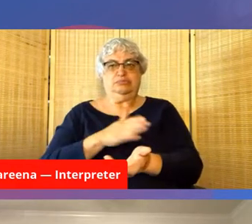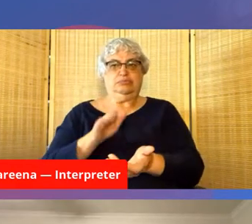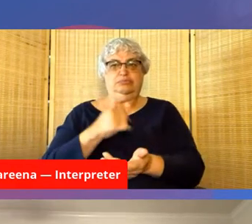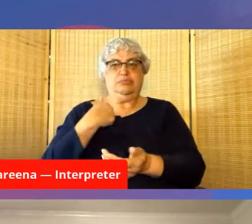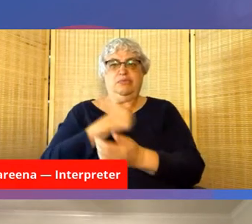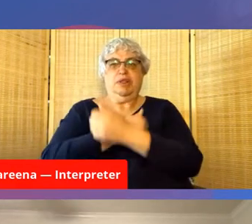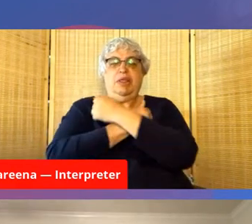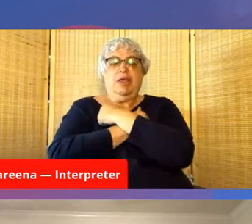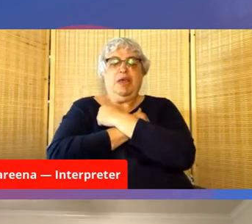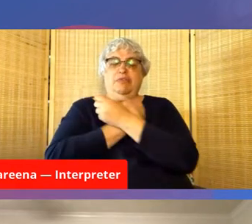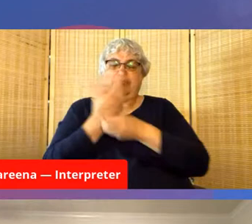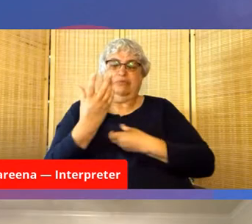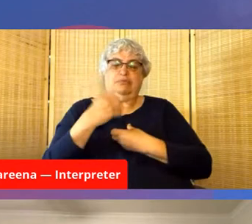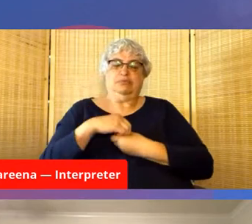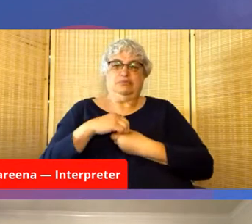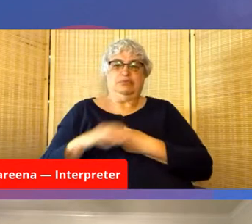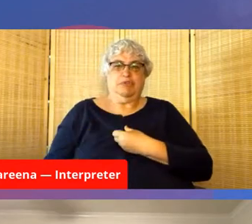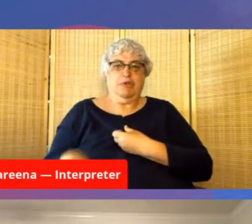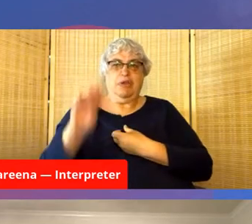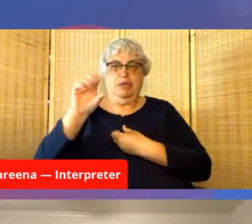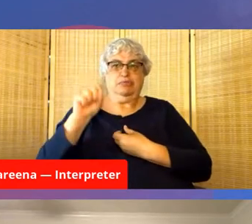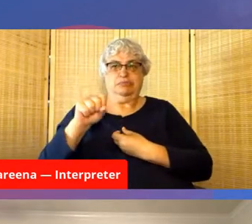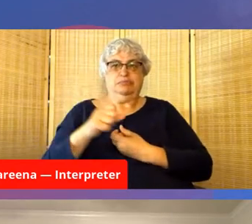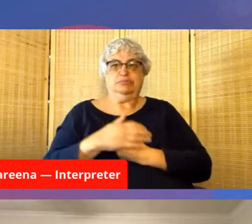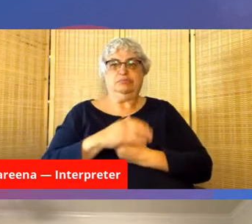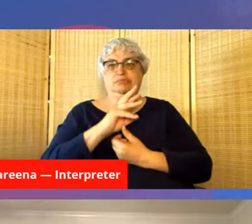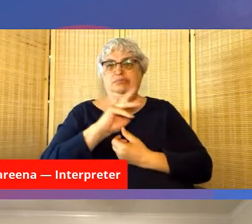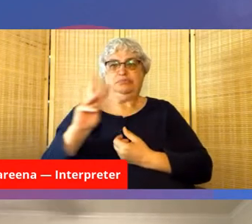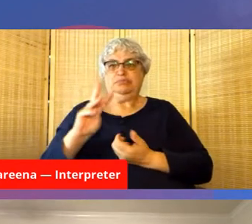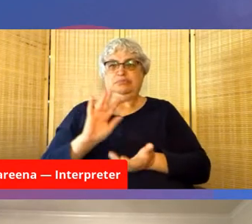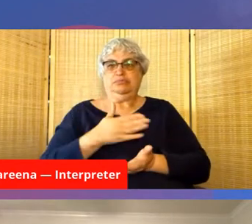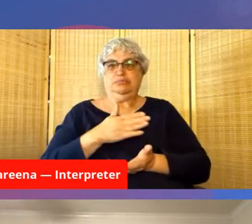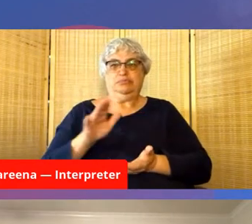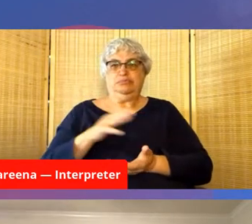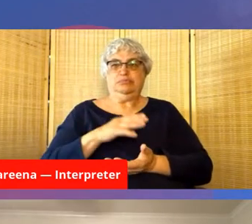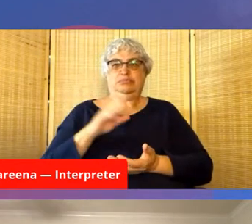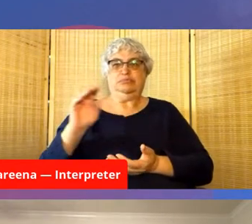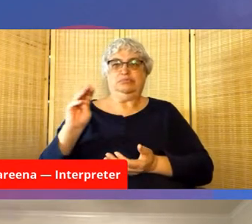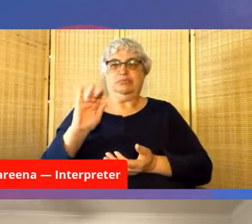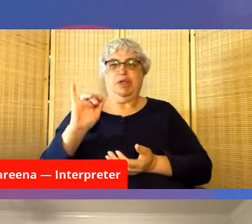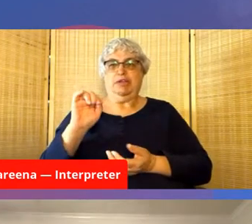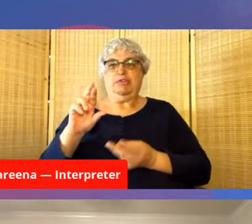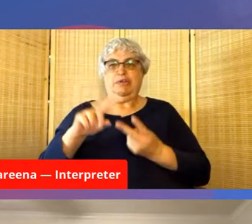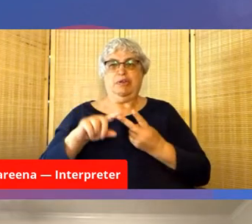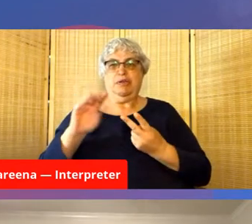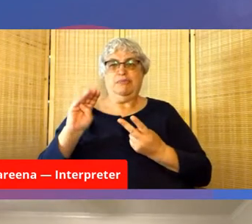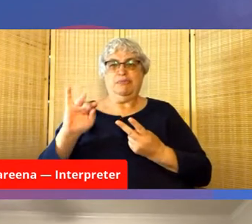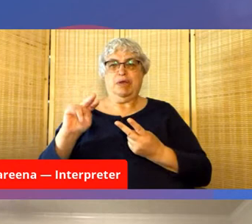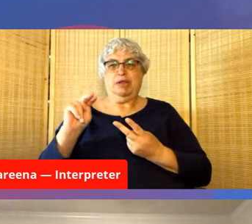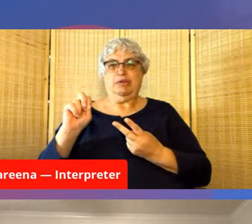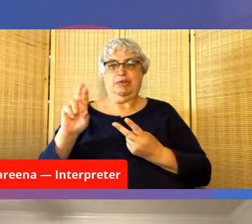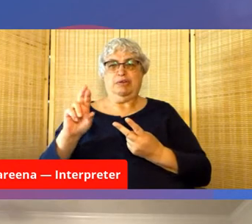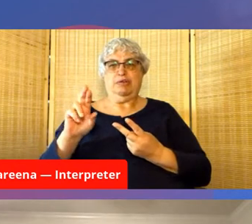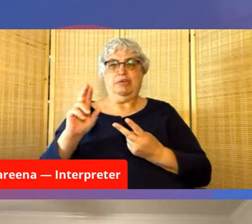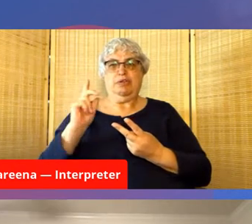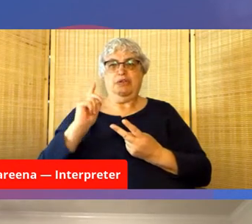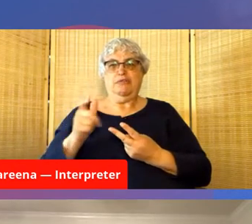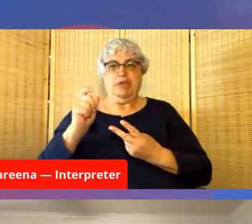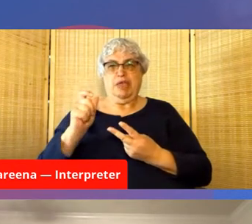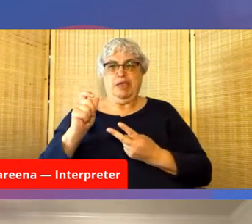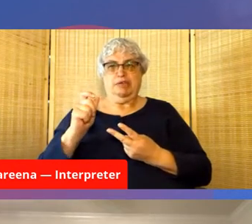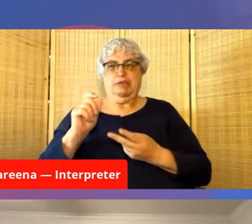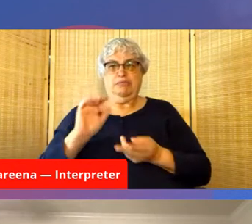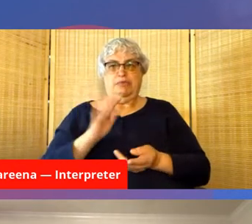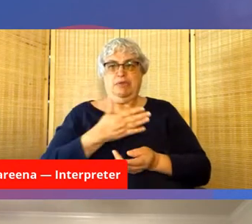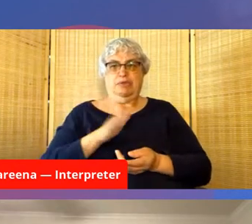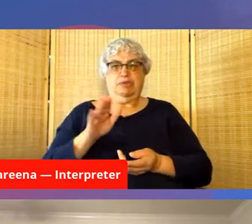is enculturated. A good example in Western music is the major and minor modes, which is one of the fastest ways